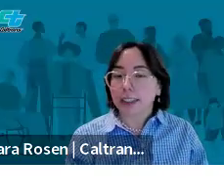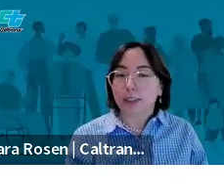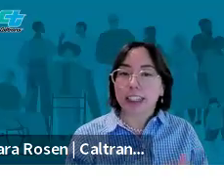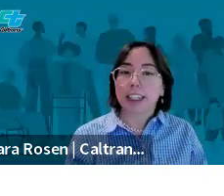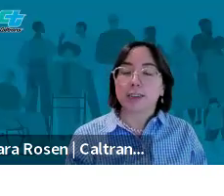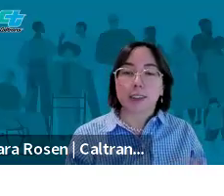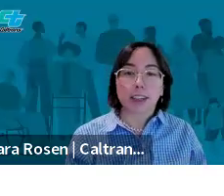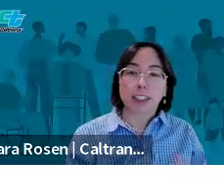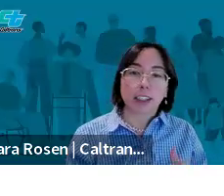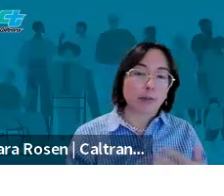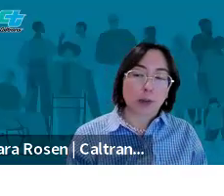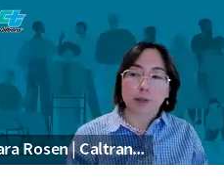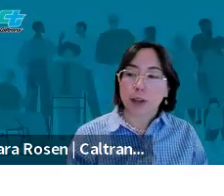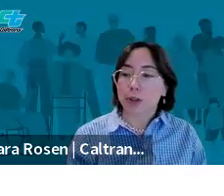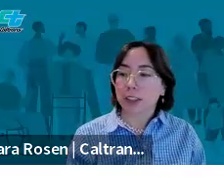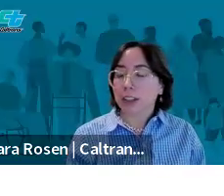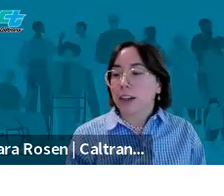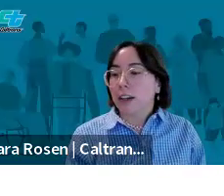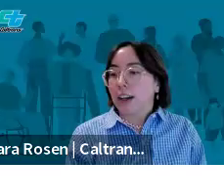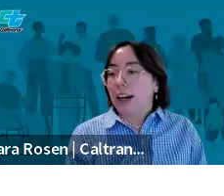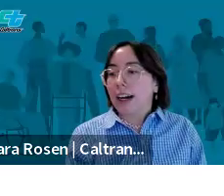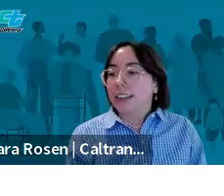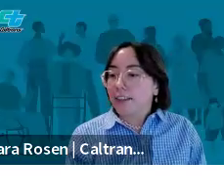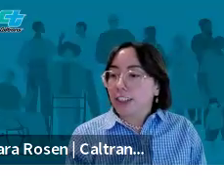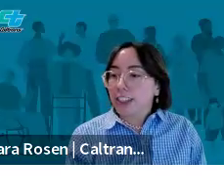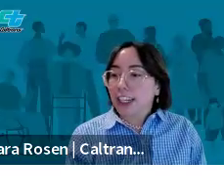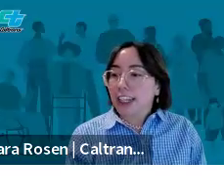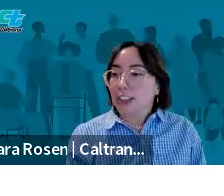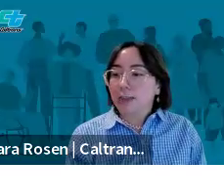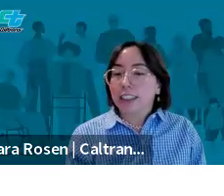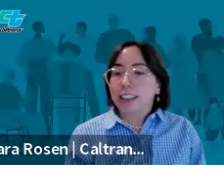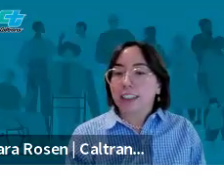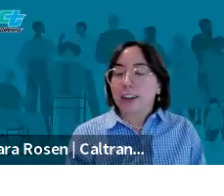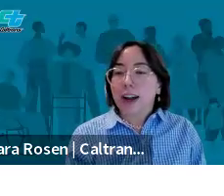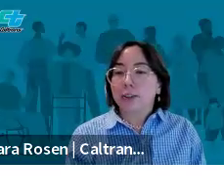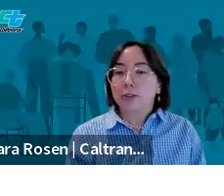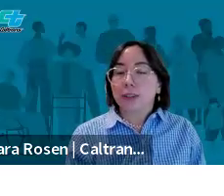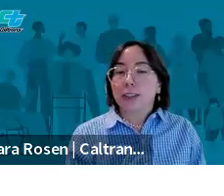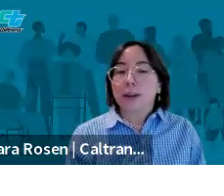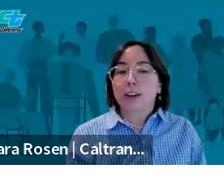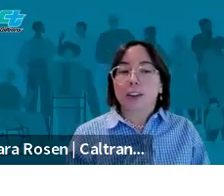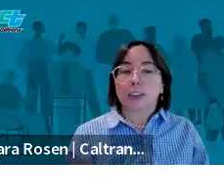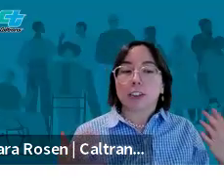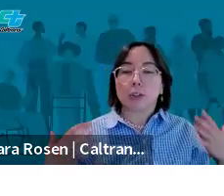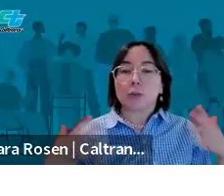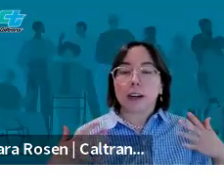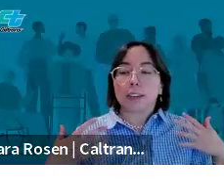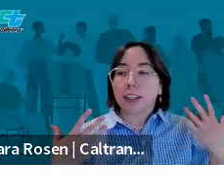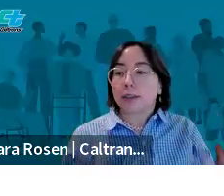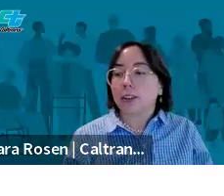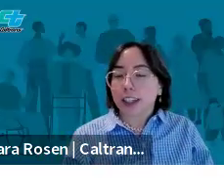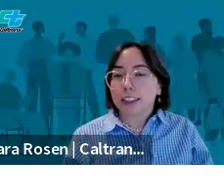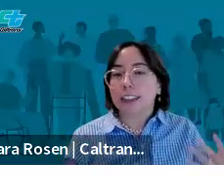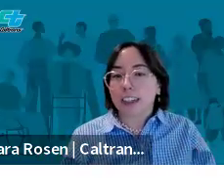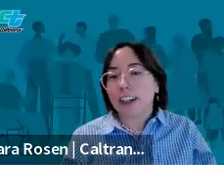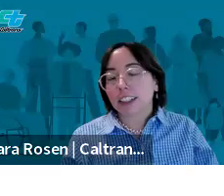methods for maximum engagement, reaching more folks. Leveraged engagement, how do we better go to where